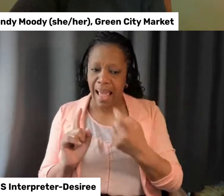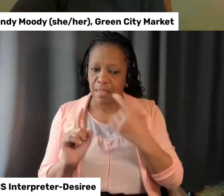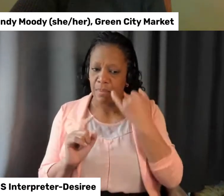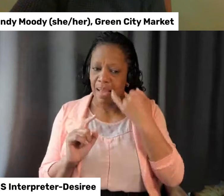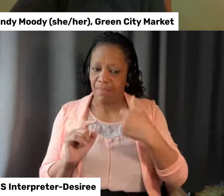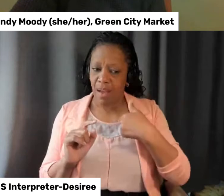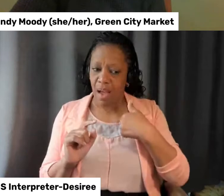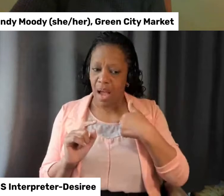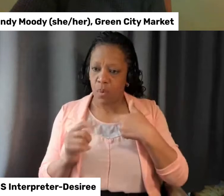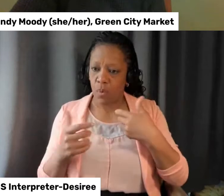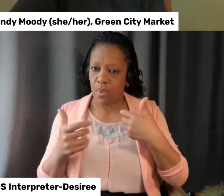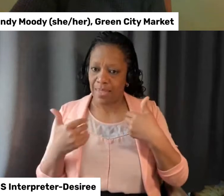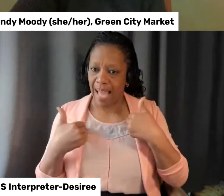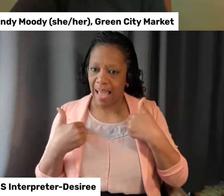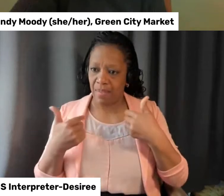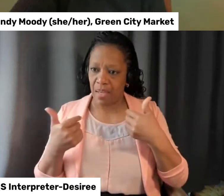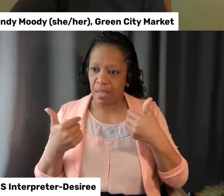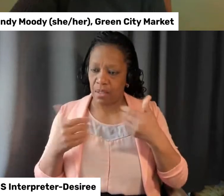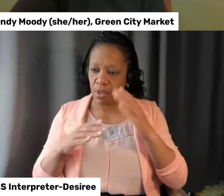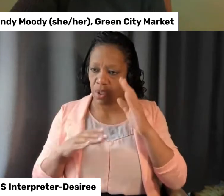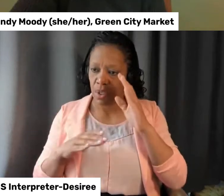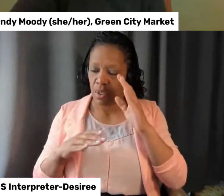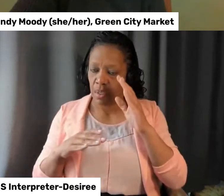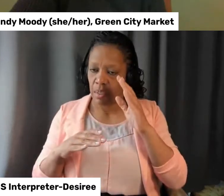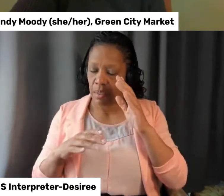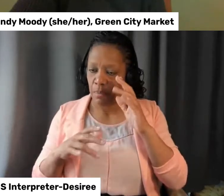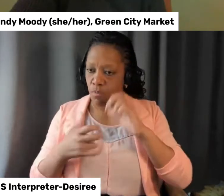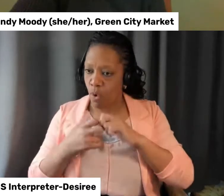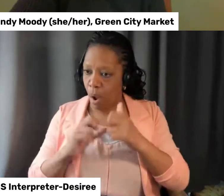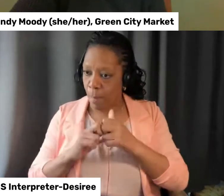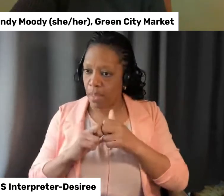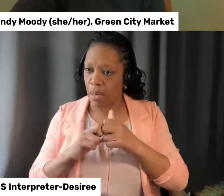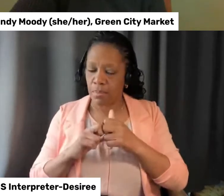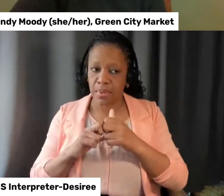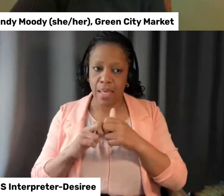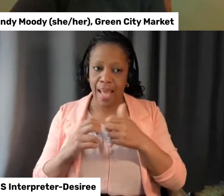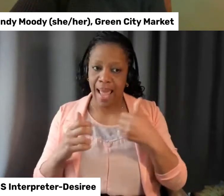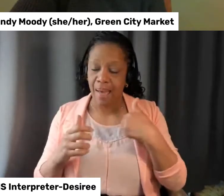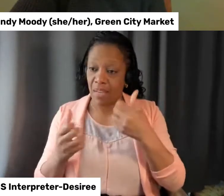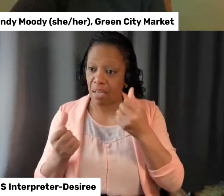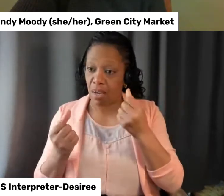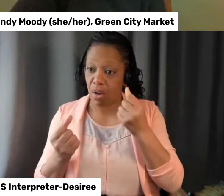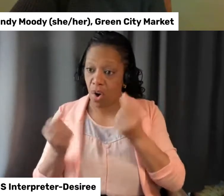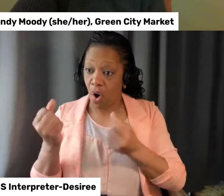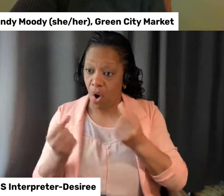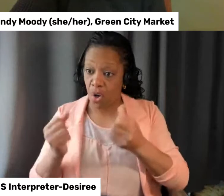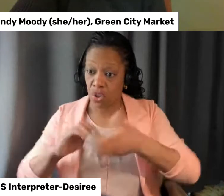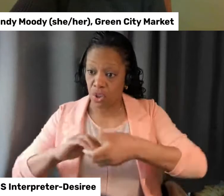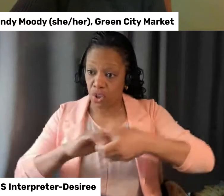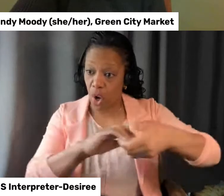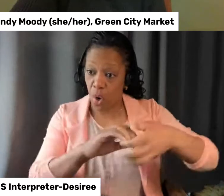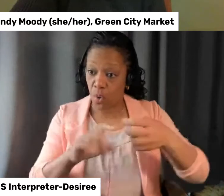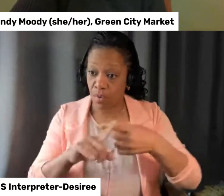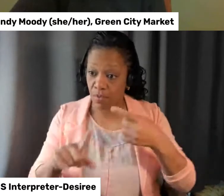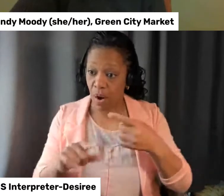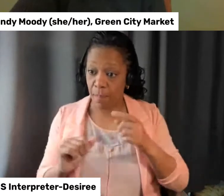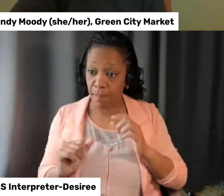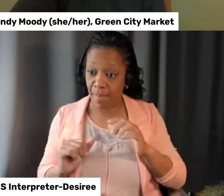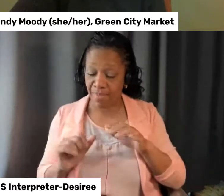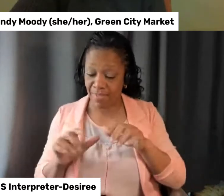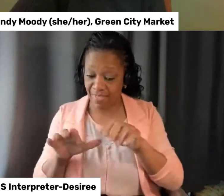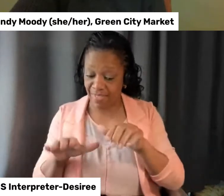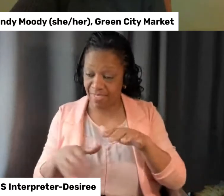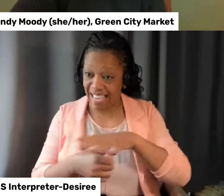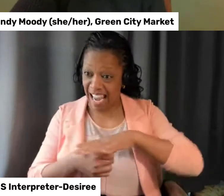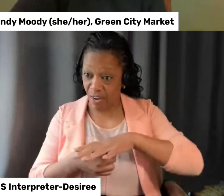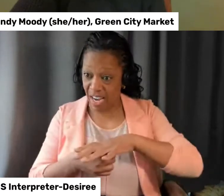street, because she was. Um, Simultaneously, I got another kind of shy, I hope